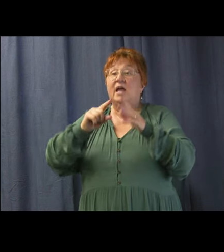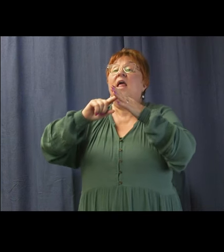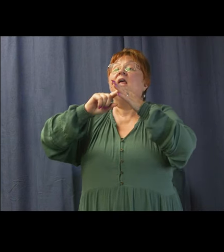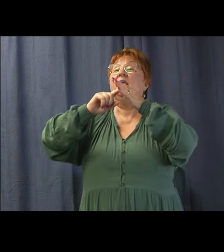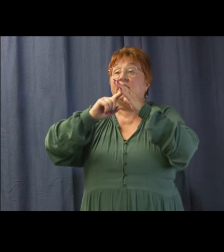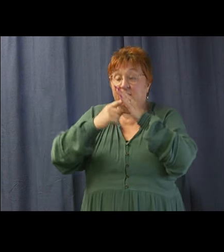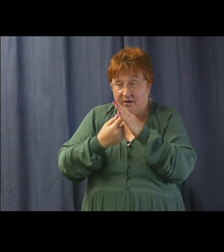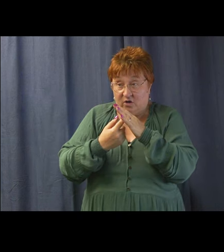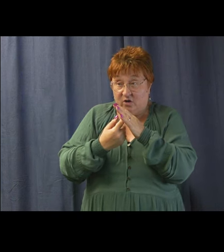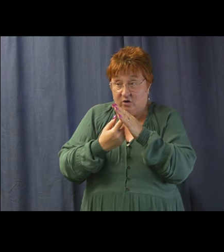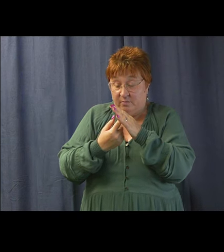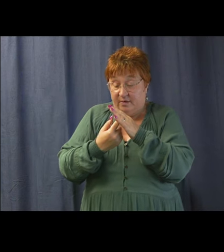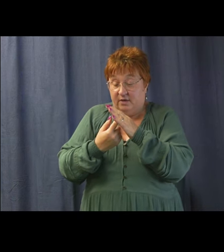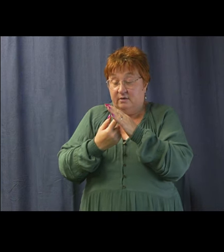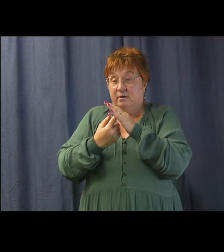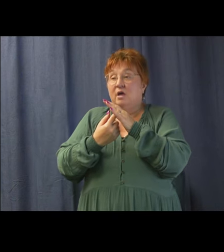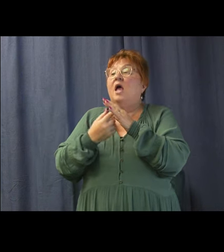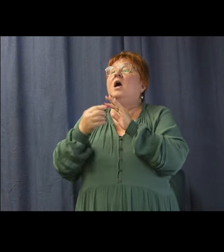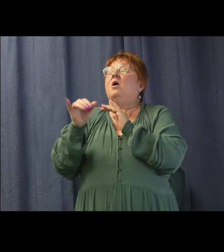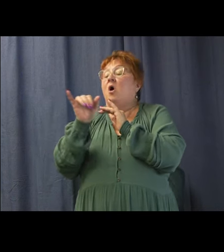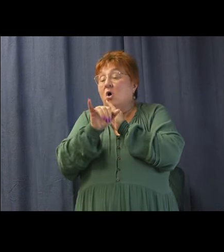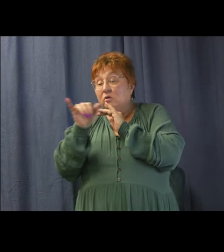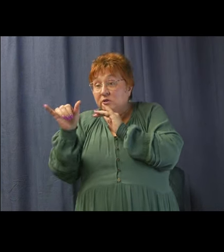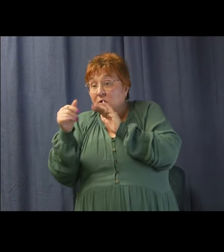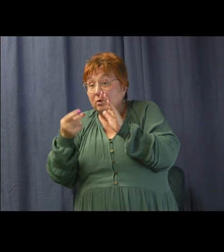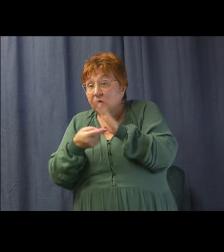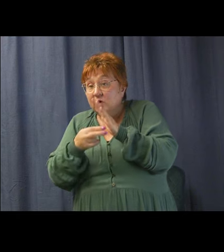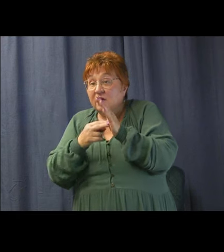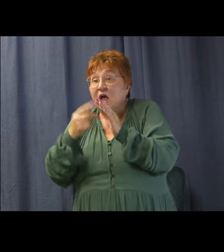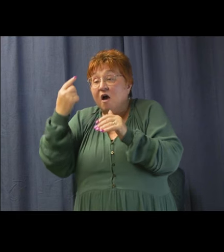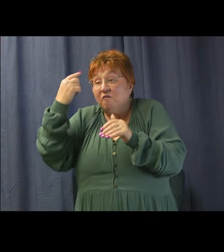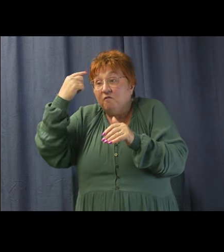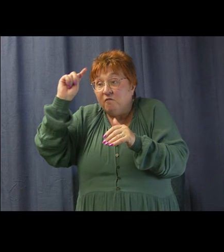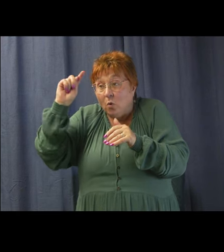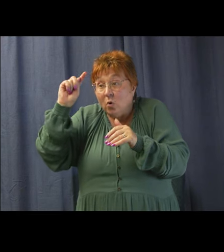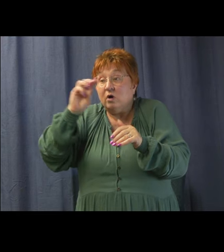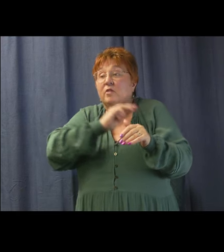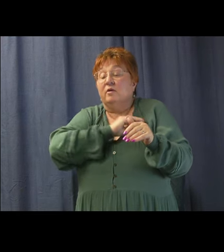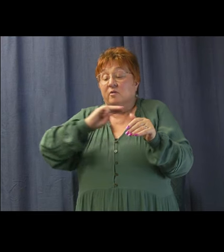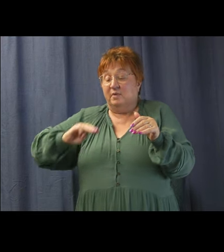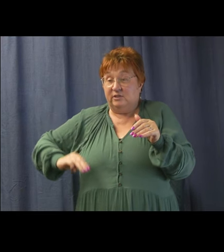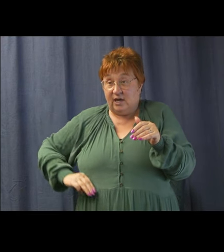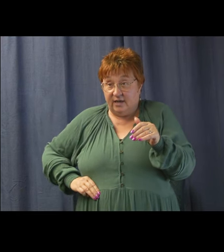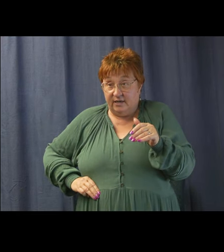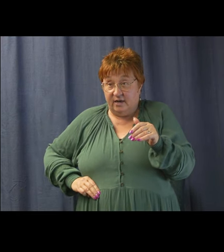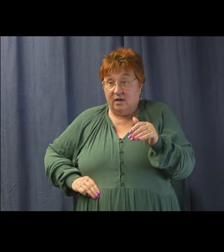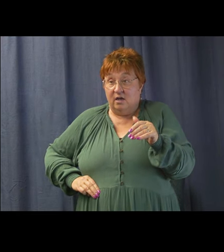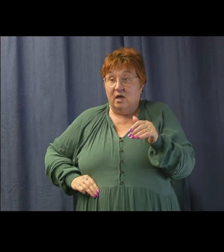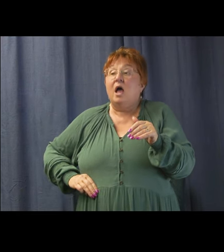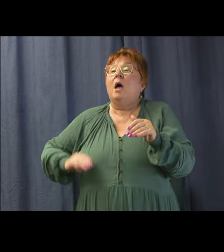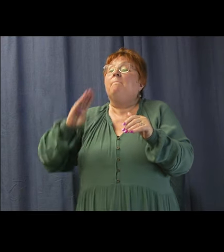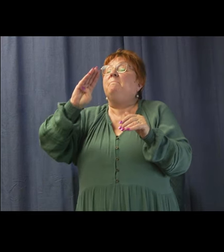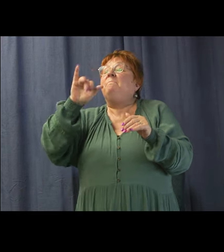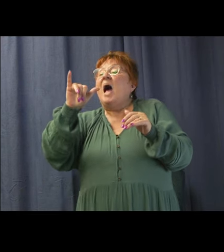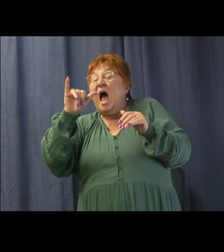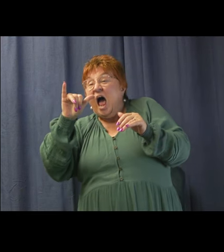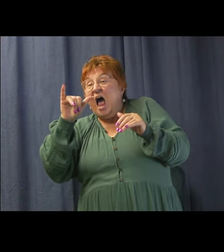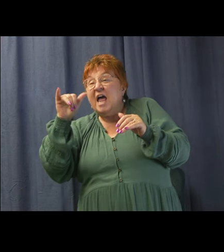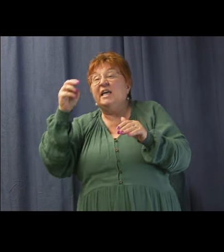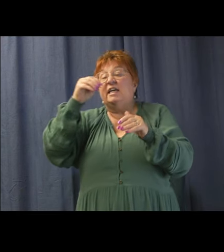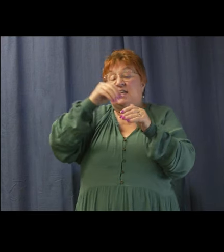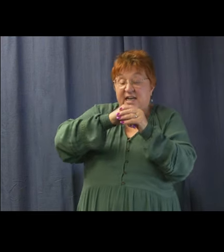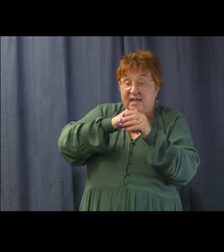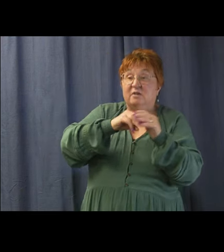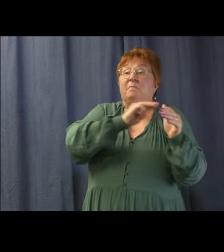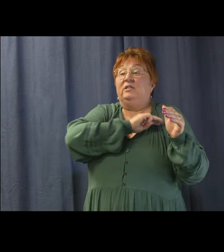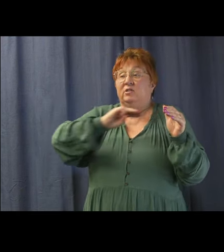beginning, can also mean for the Messiah, by the Messiah, in